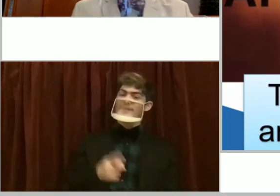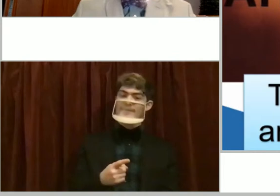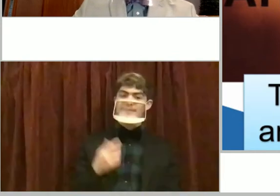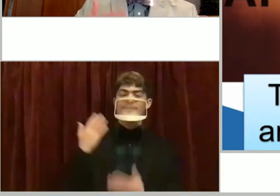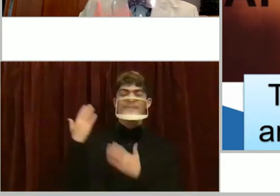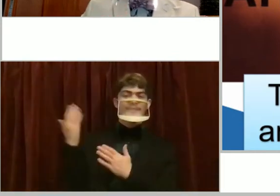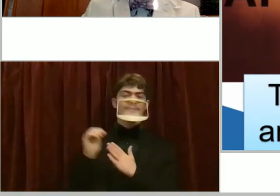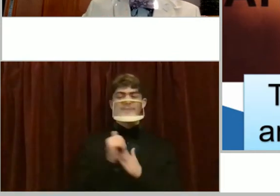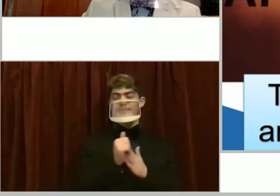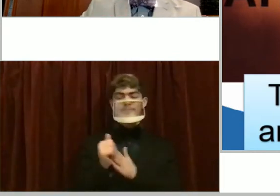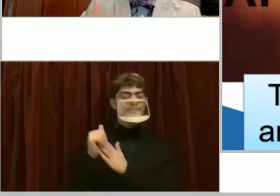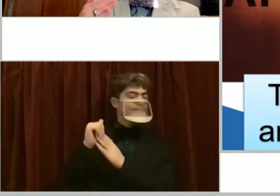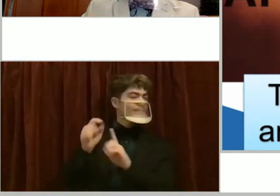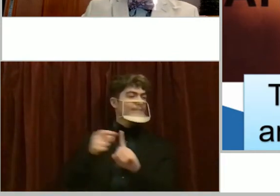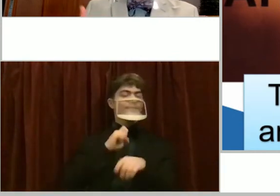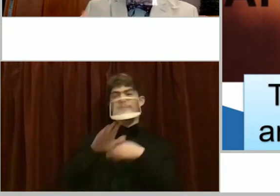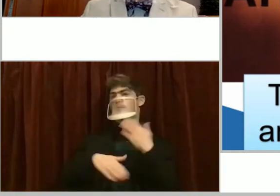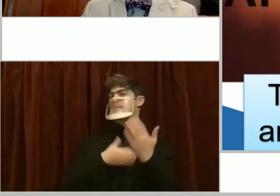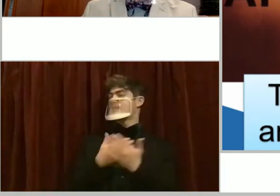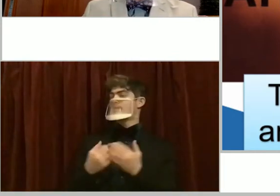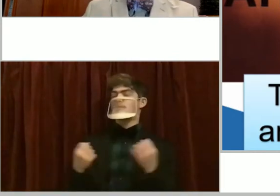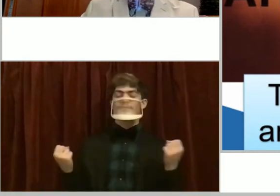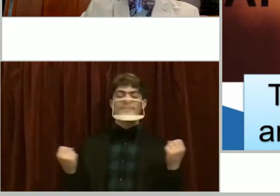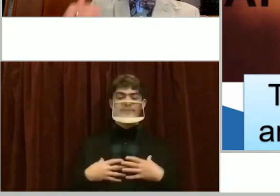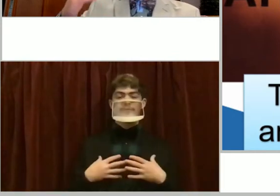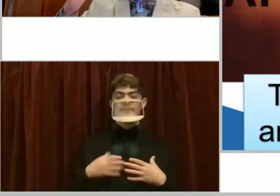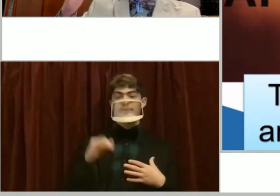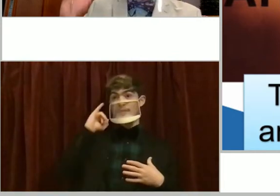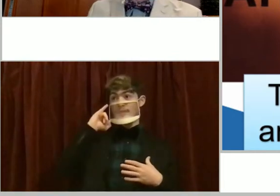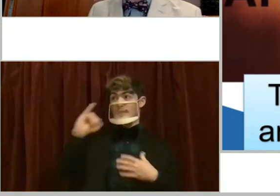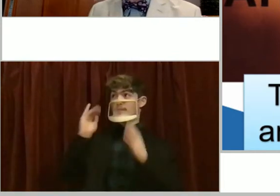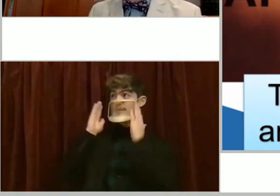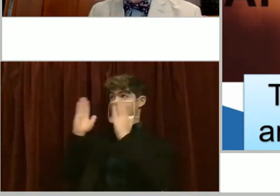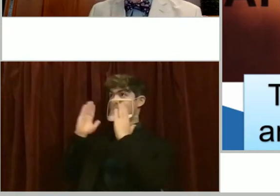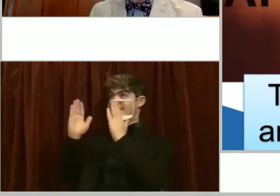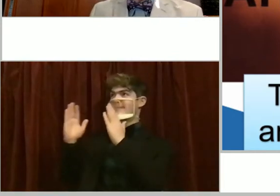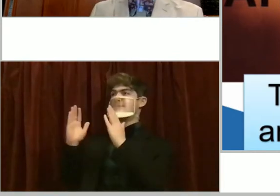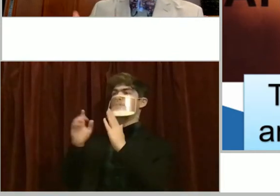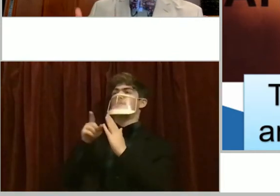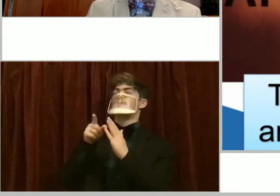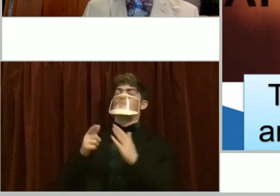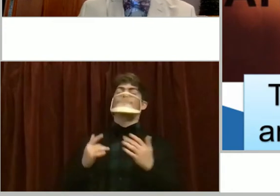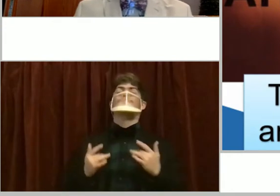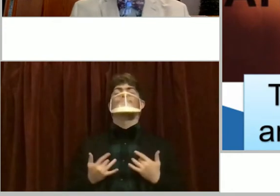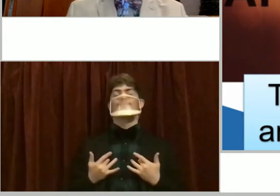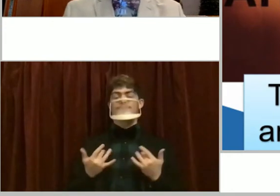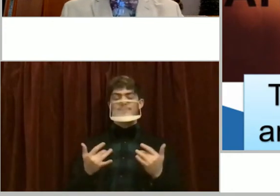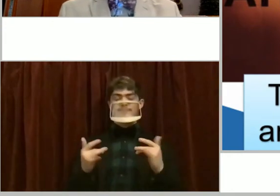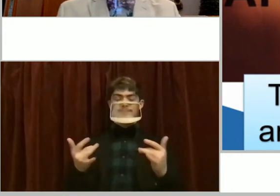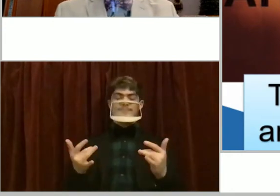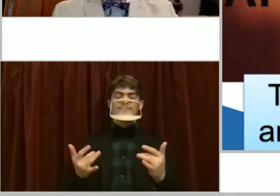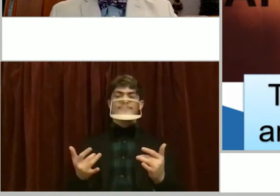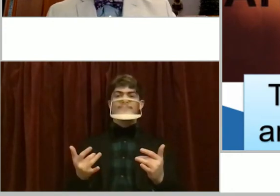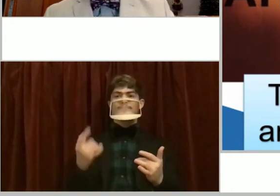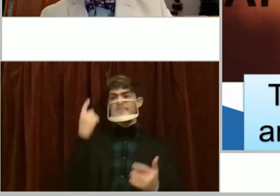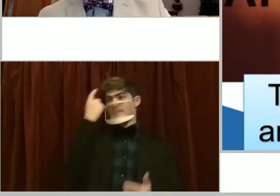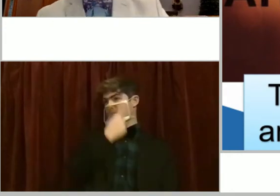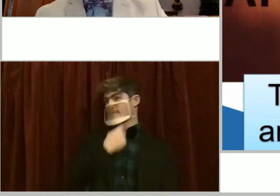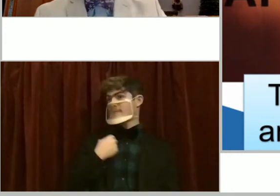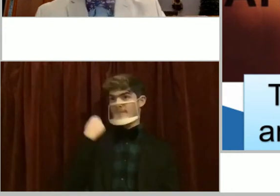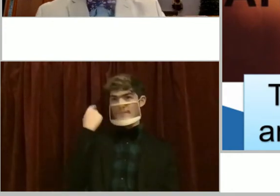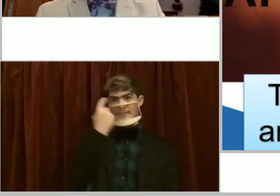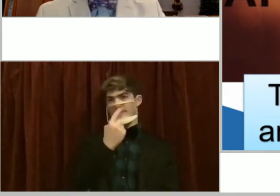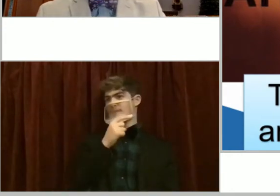fears. Those who look to him are radiant. Their faces are never